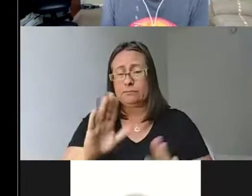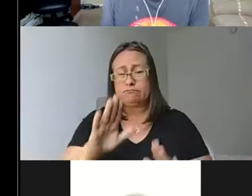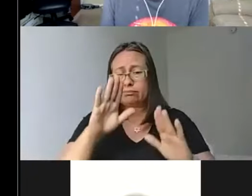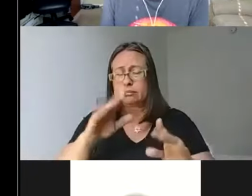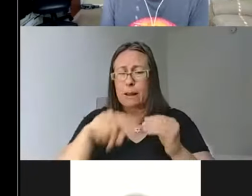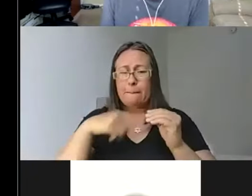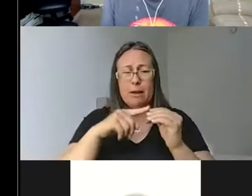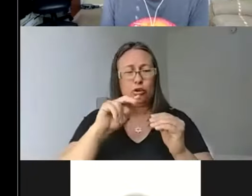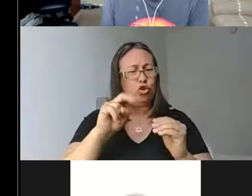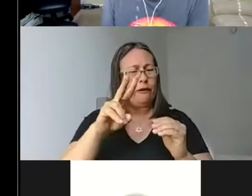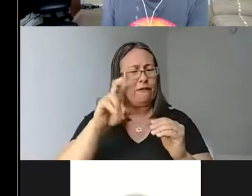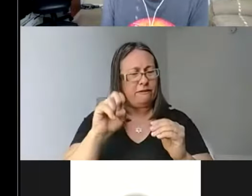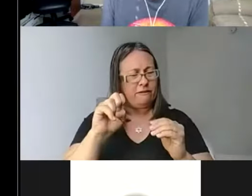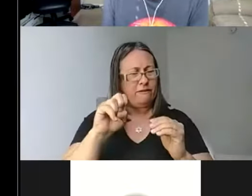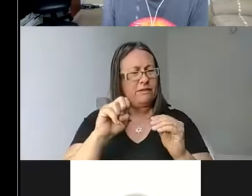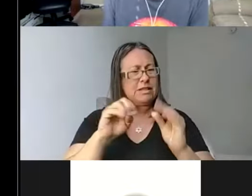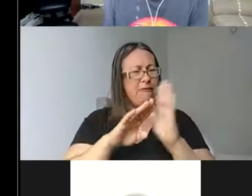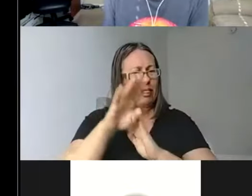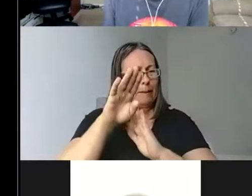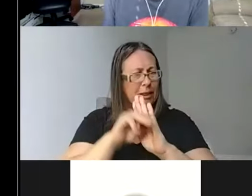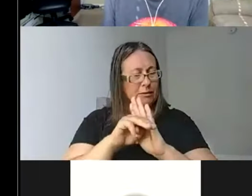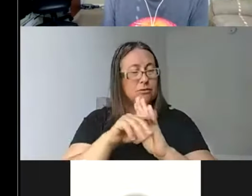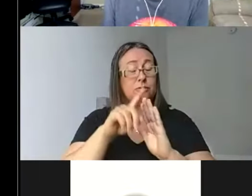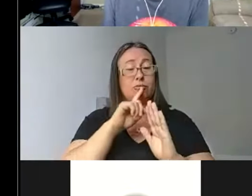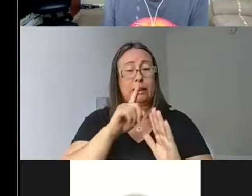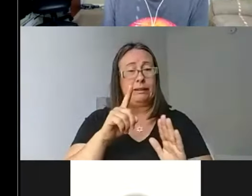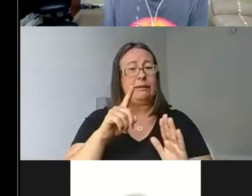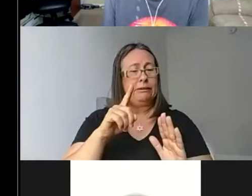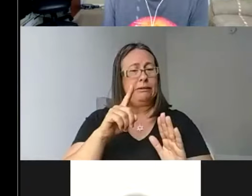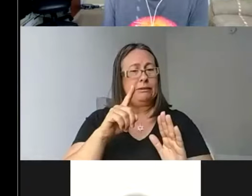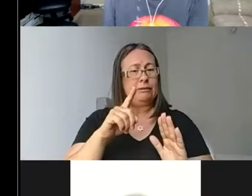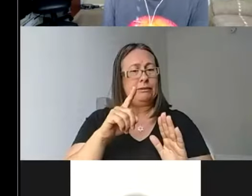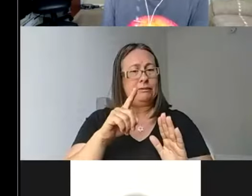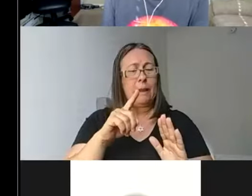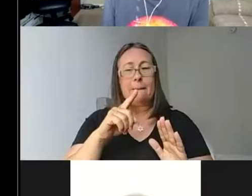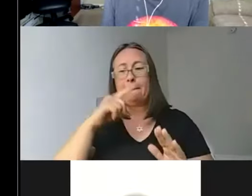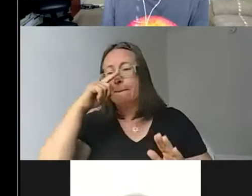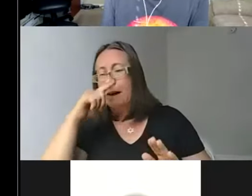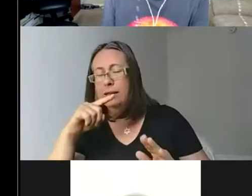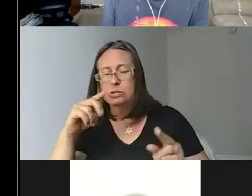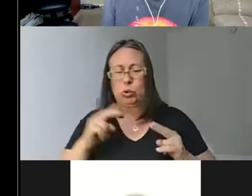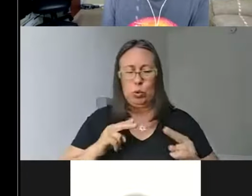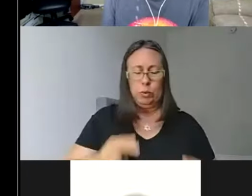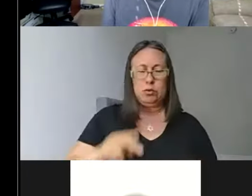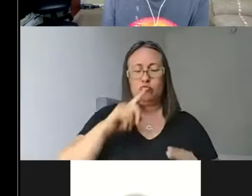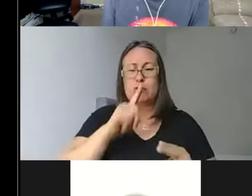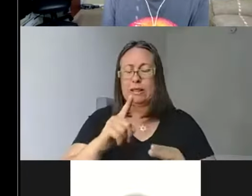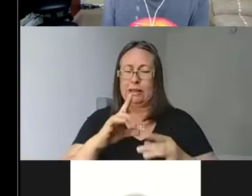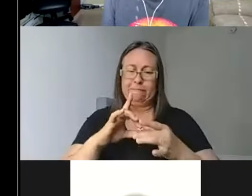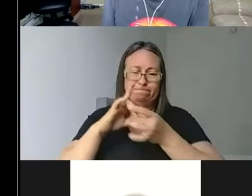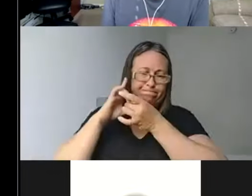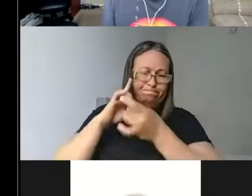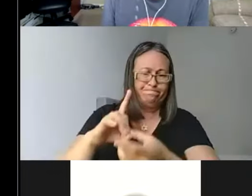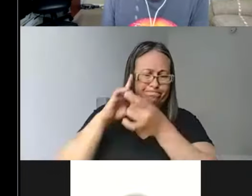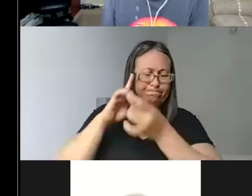system development is that it is really well conserved between mice and humans. Mice are not just,